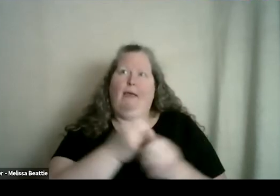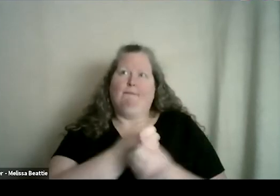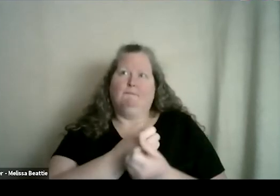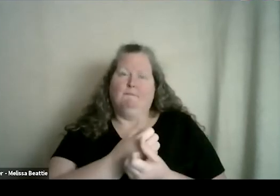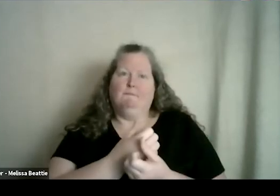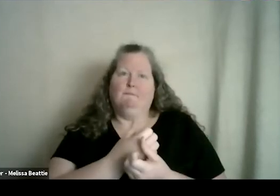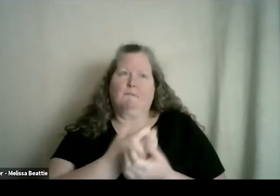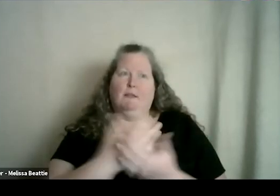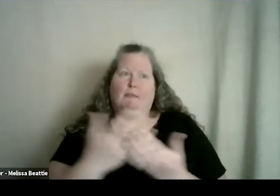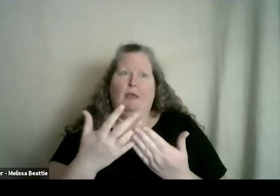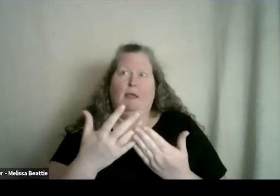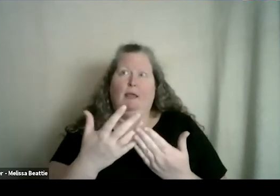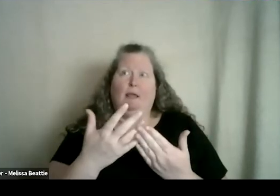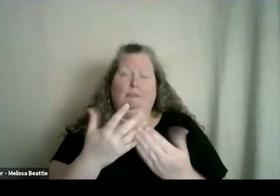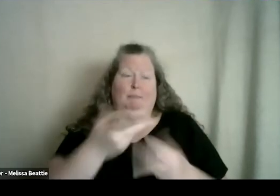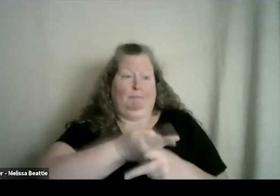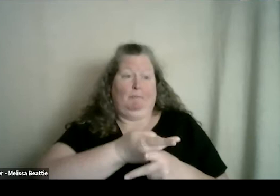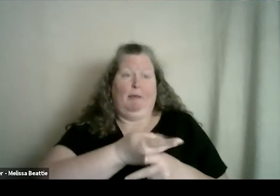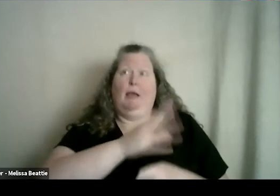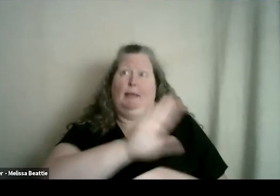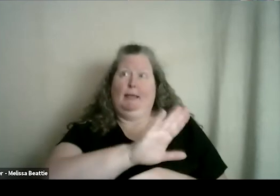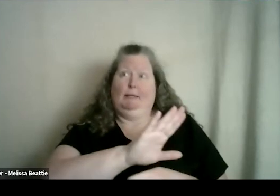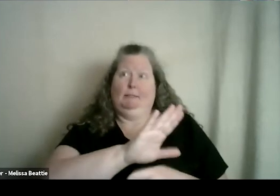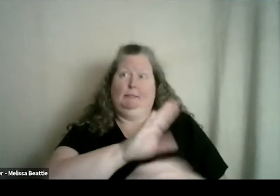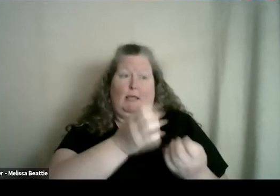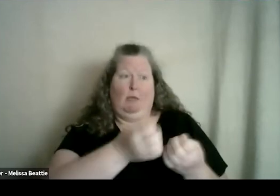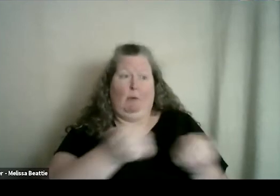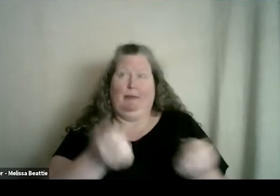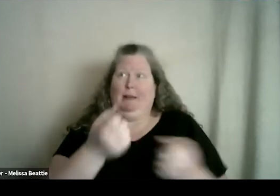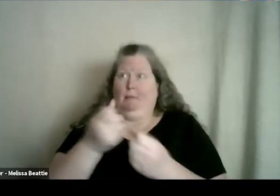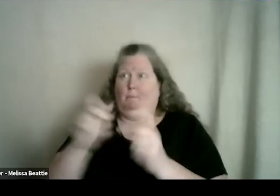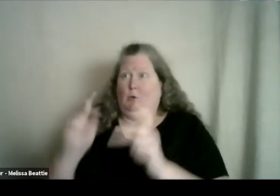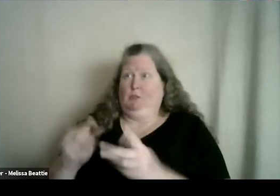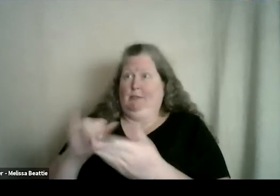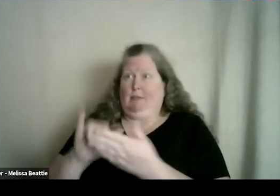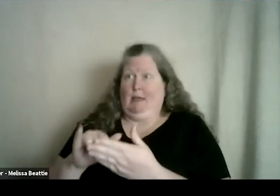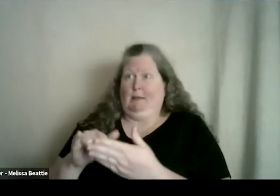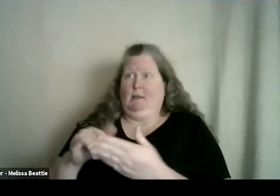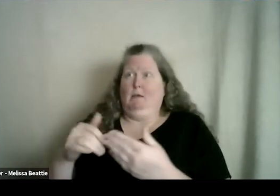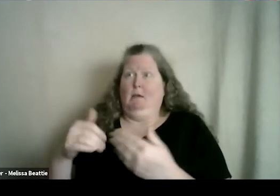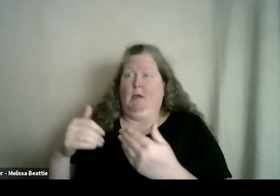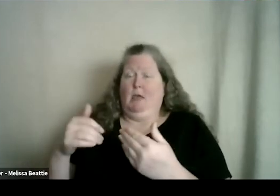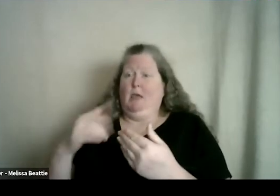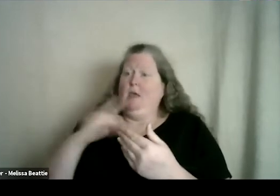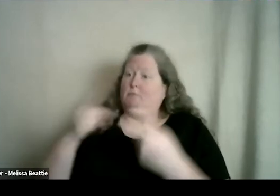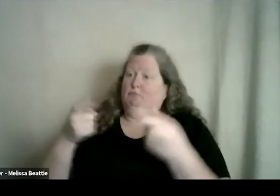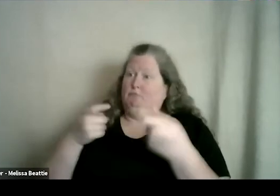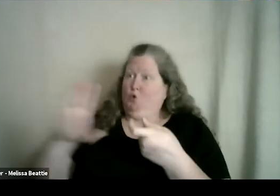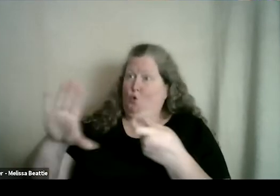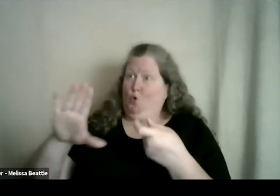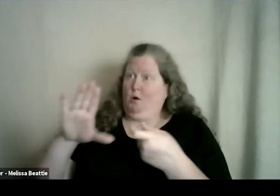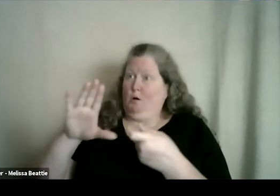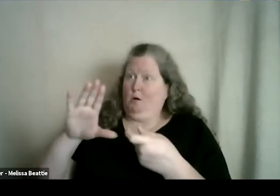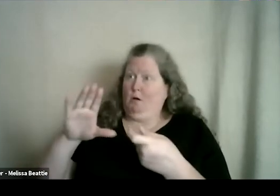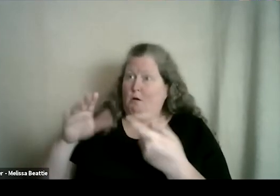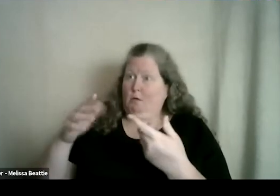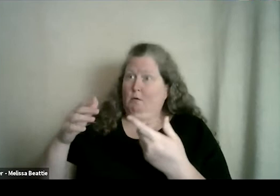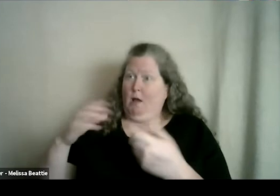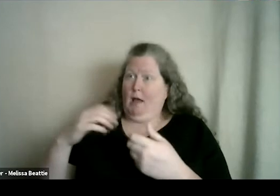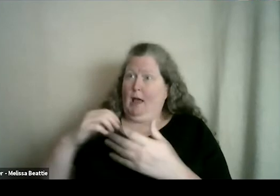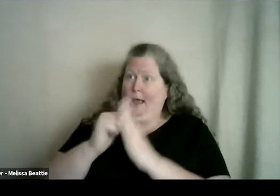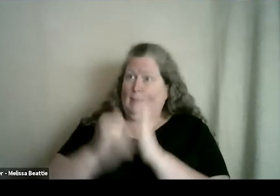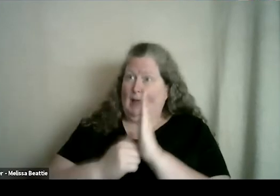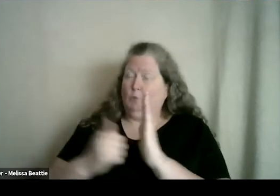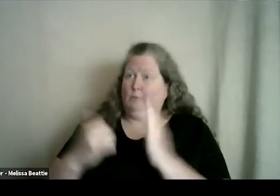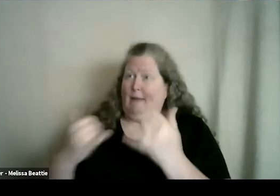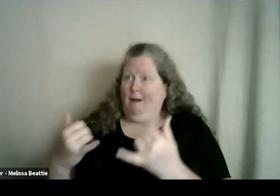pieces of equipment, and Mary, who is in charge of the account right now, has all of the pertinent data and can follow through. I need to have that ability to say